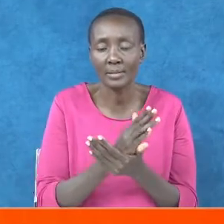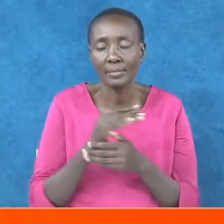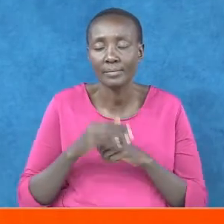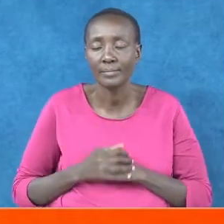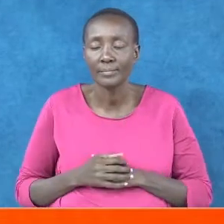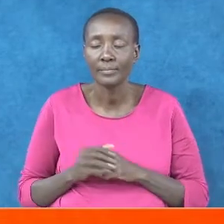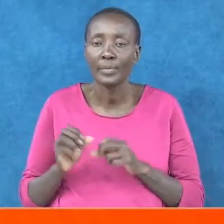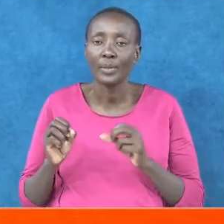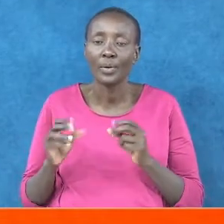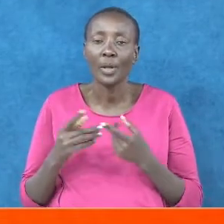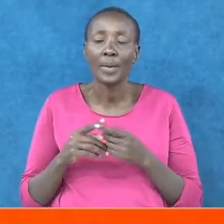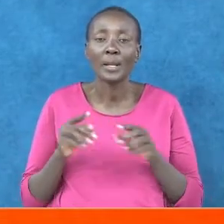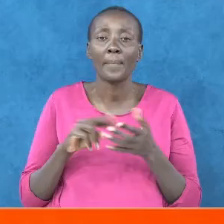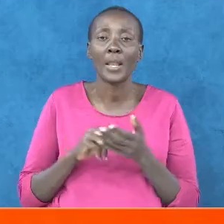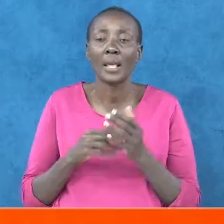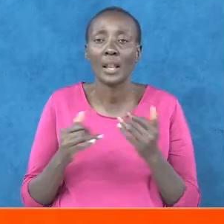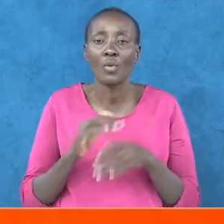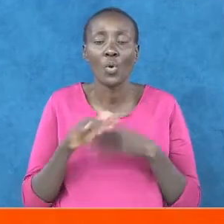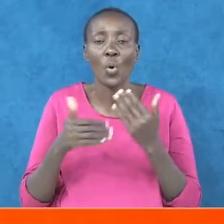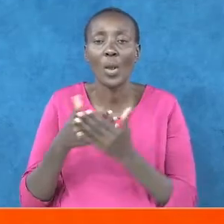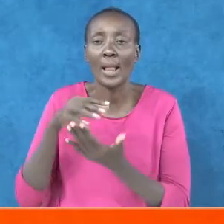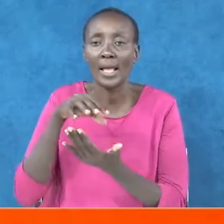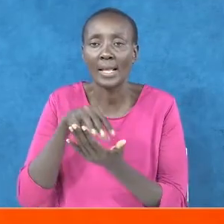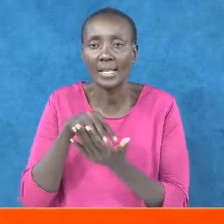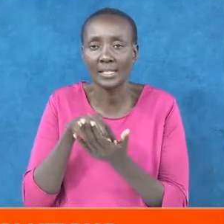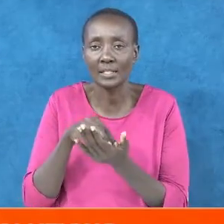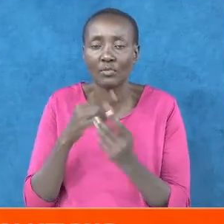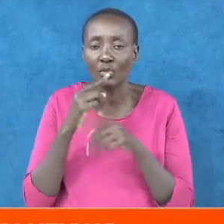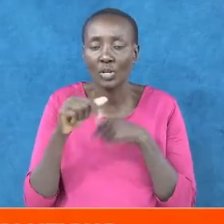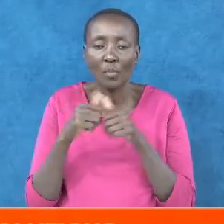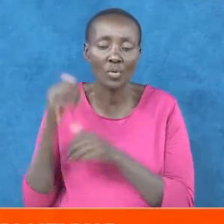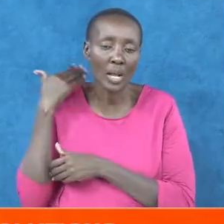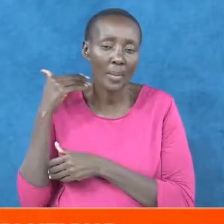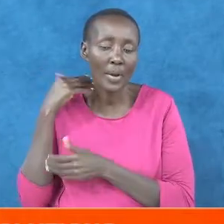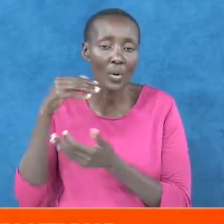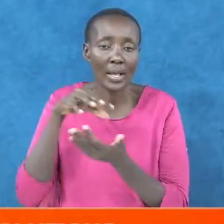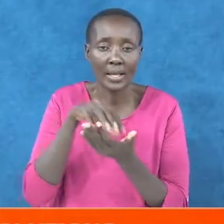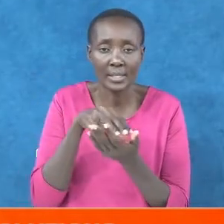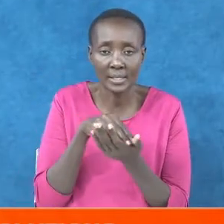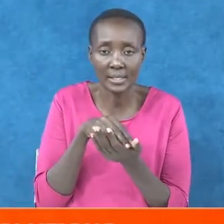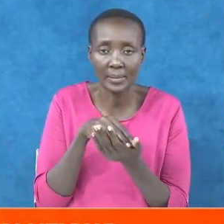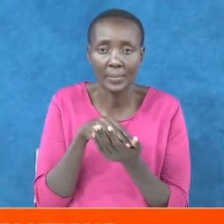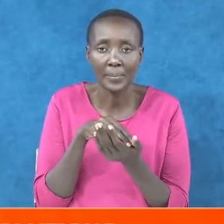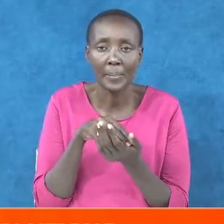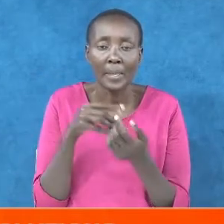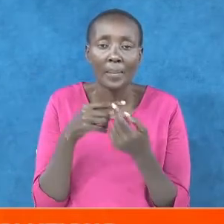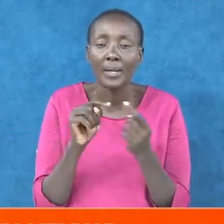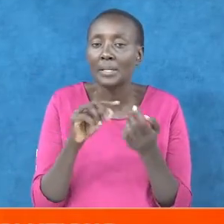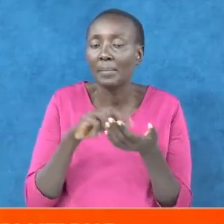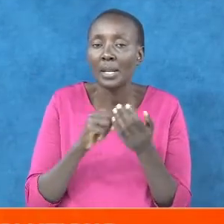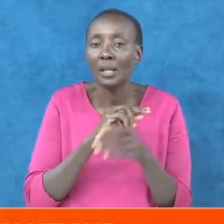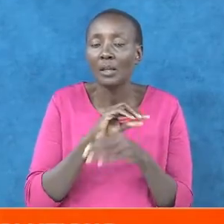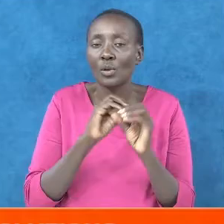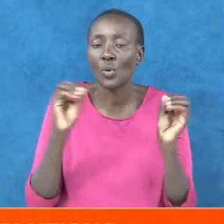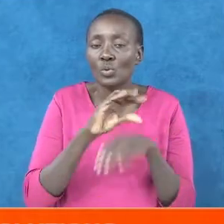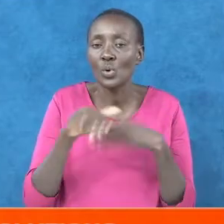Okay. Yes. And so all cases, you've talked about criminal cases. Yes. But so it's not all cases that